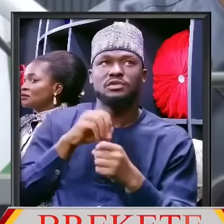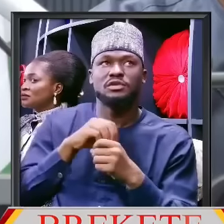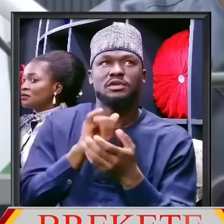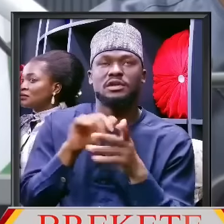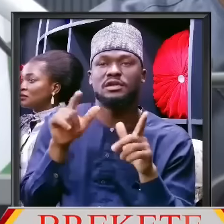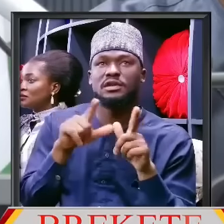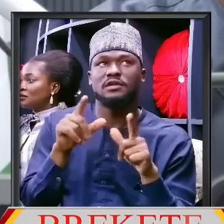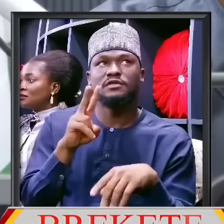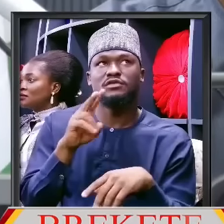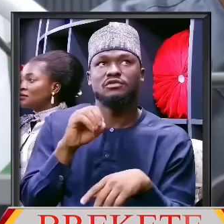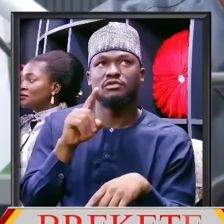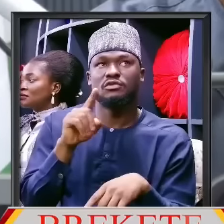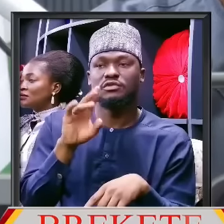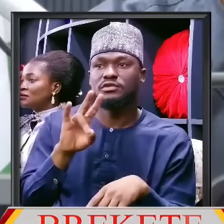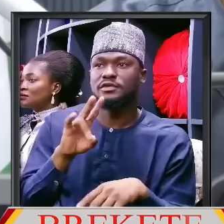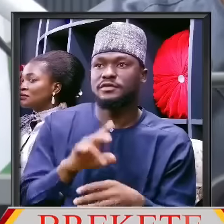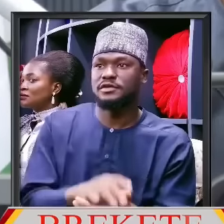level.